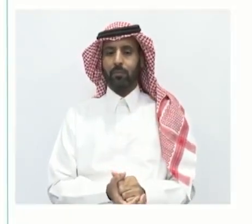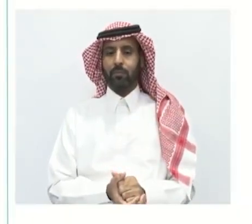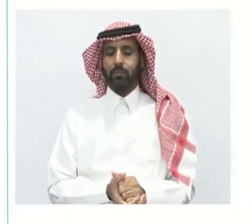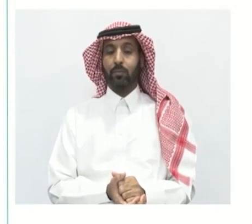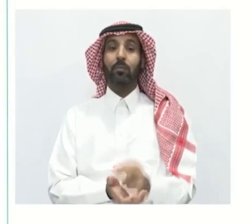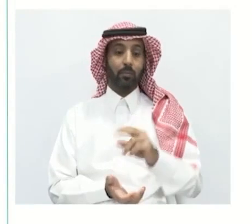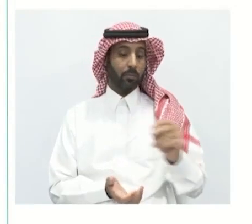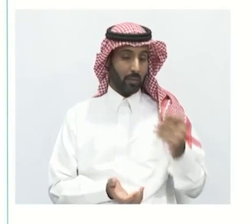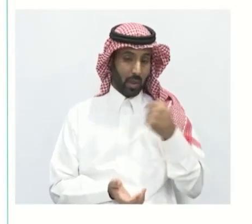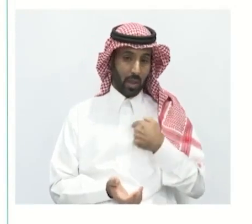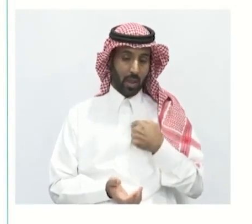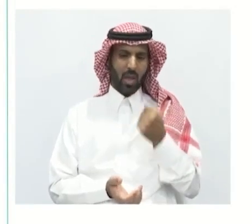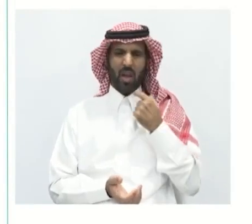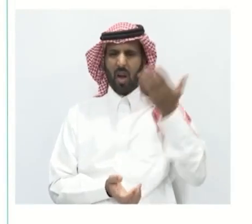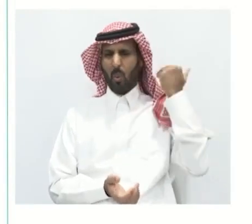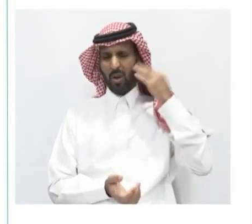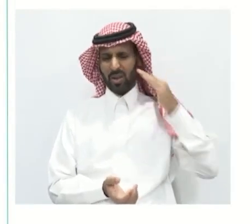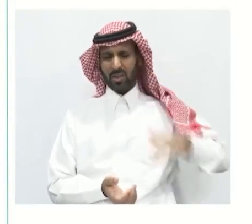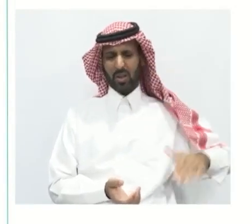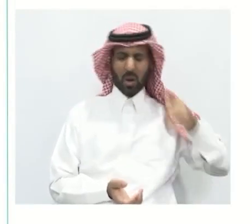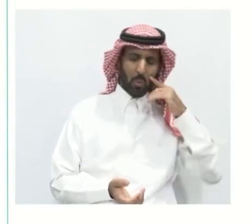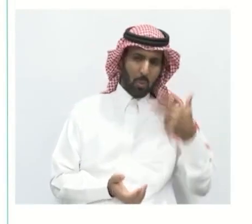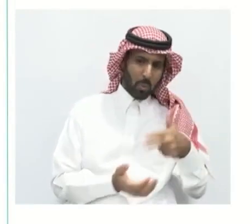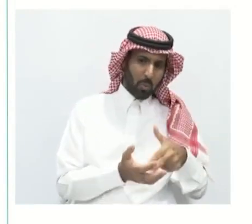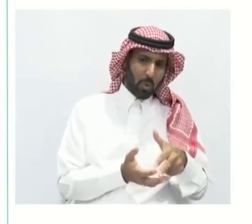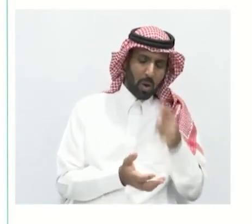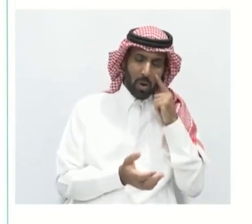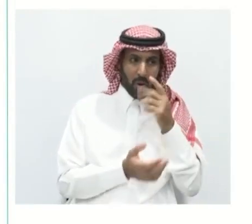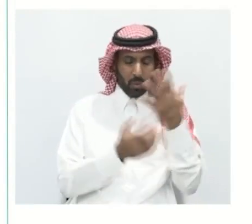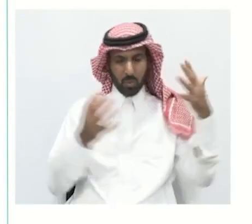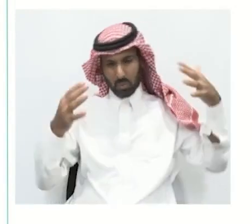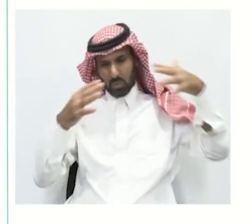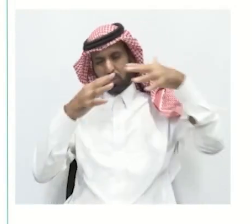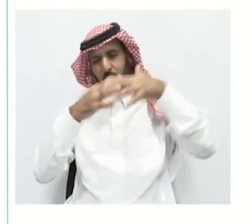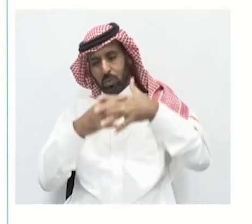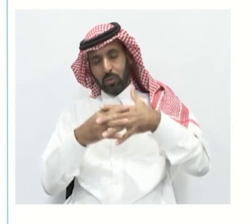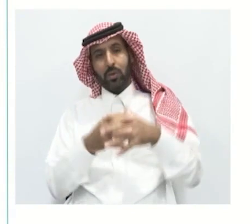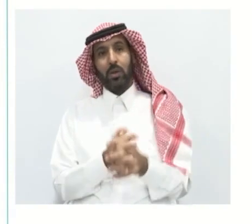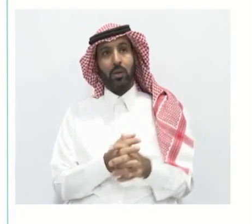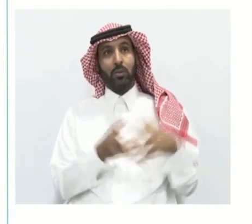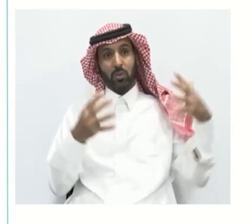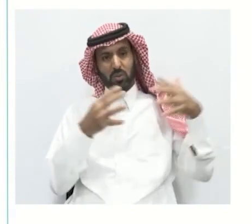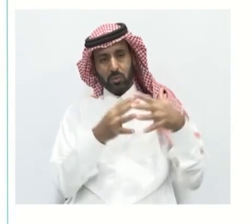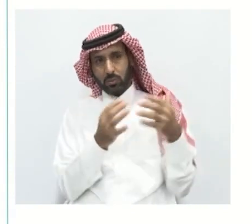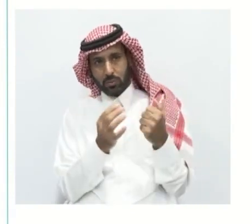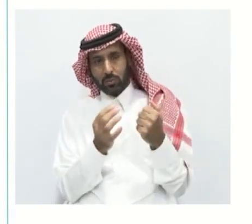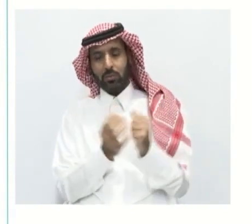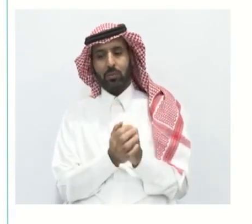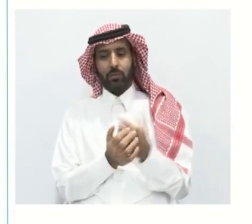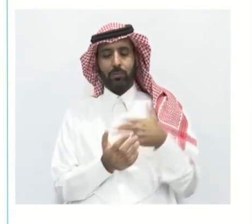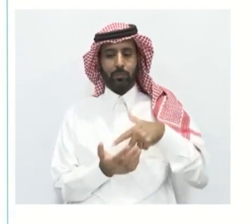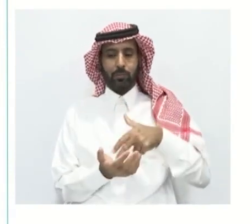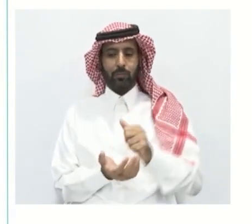Here's an example of mine. When I was younger, I was afraid of the dark. But of course, now I'm not.